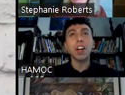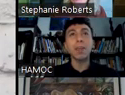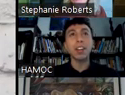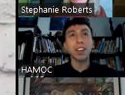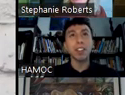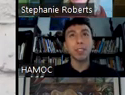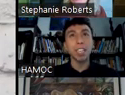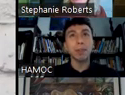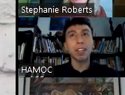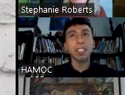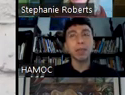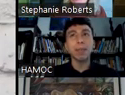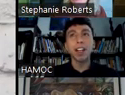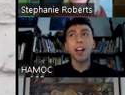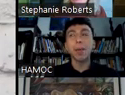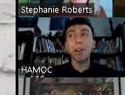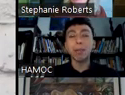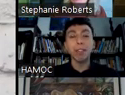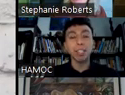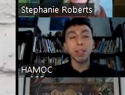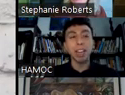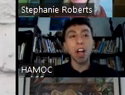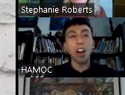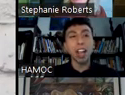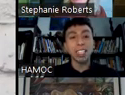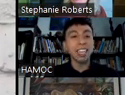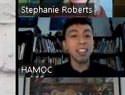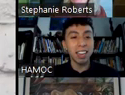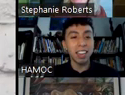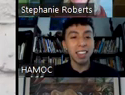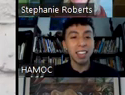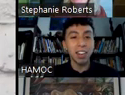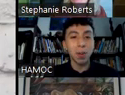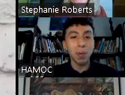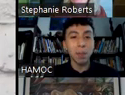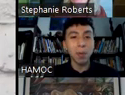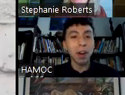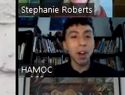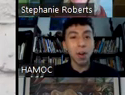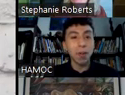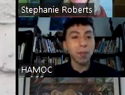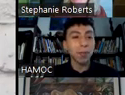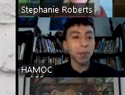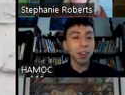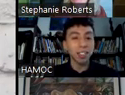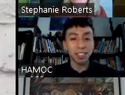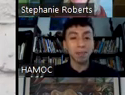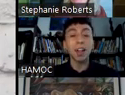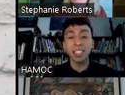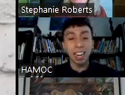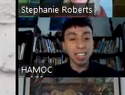The way we talk about it here at the museum, we've done some programs around this, but like art as healing, you know, when people were at home